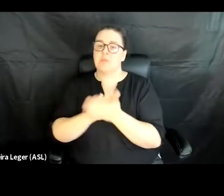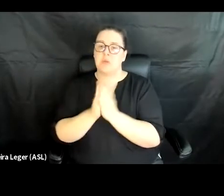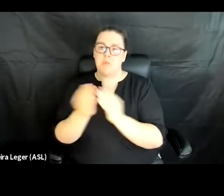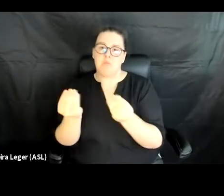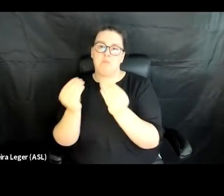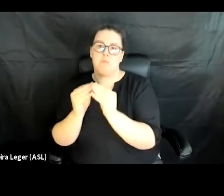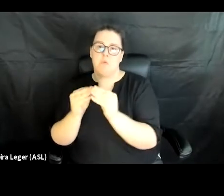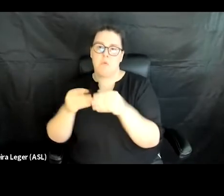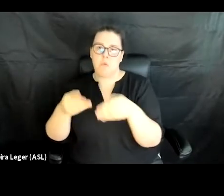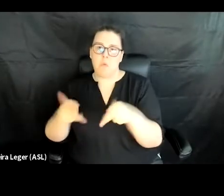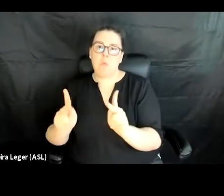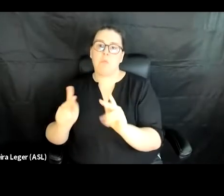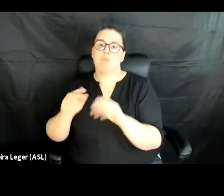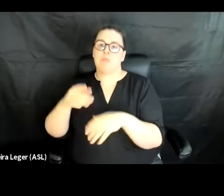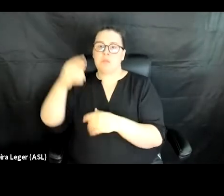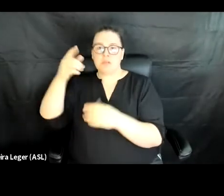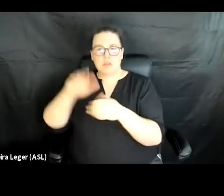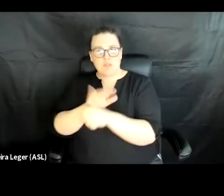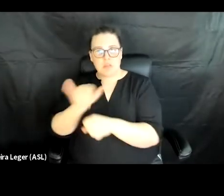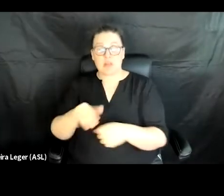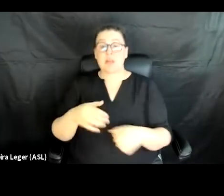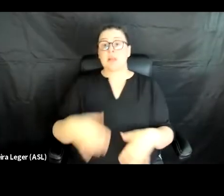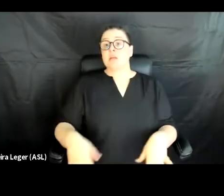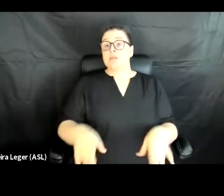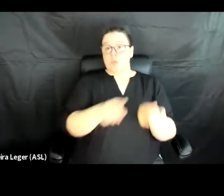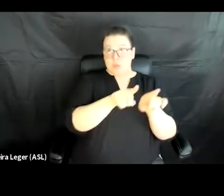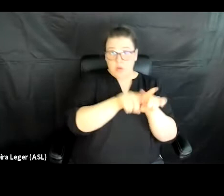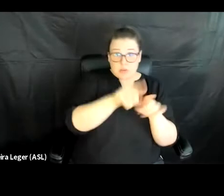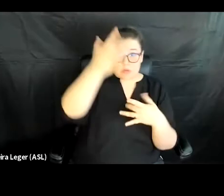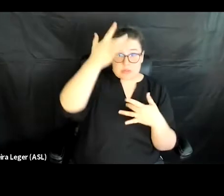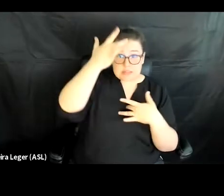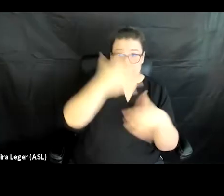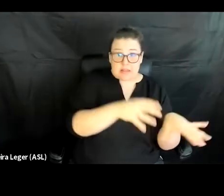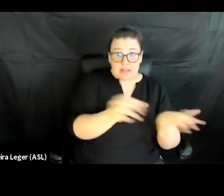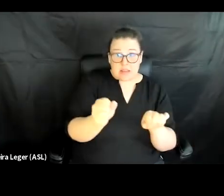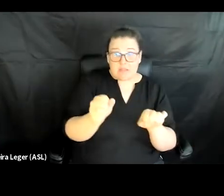leave, family leave. And then there are issues about